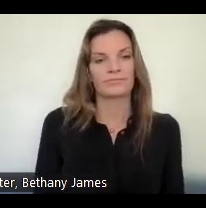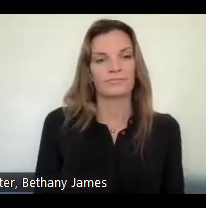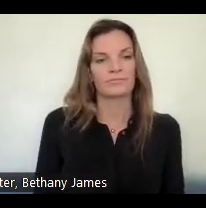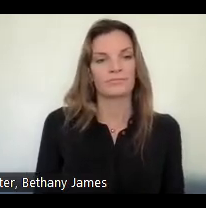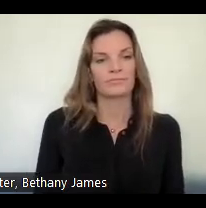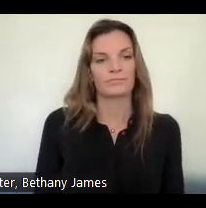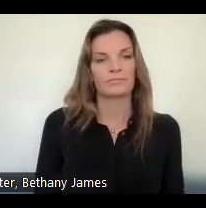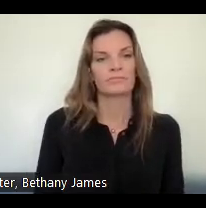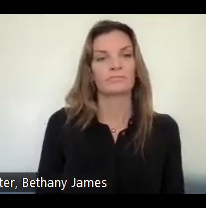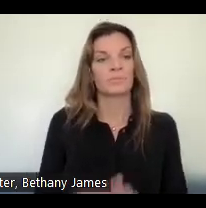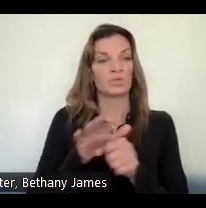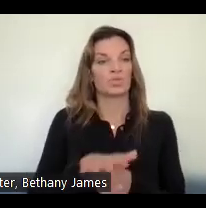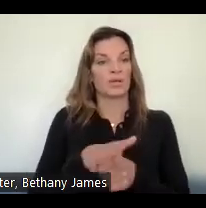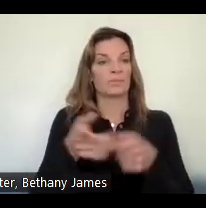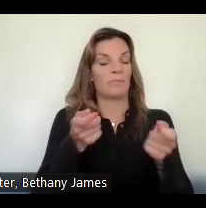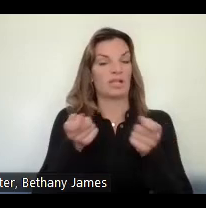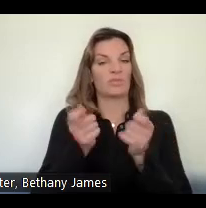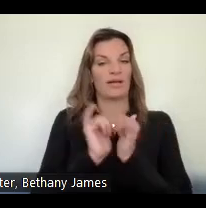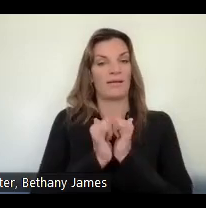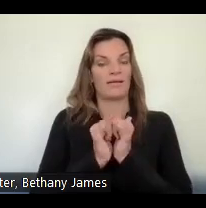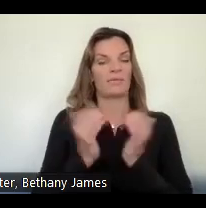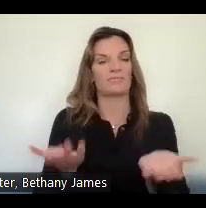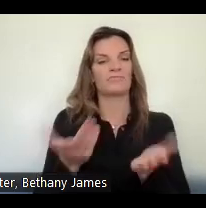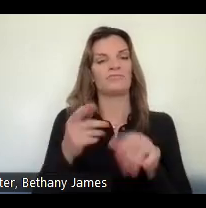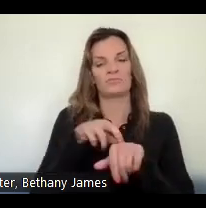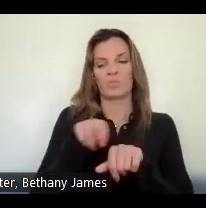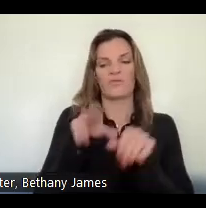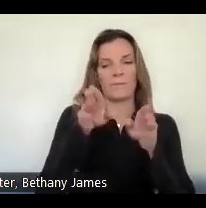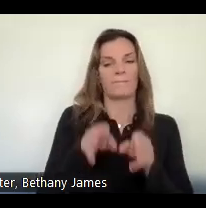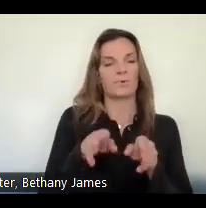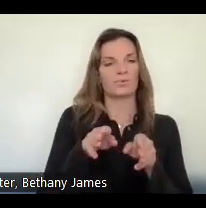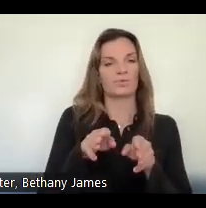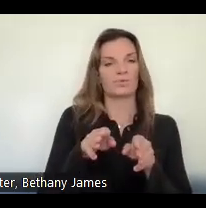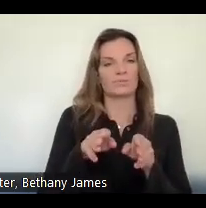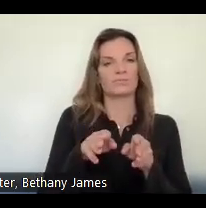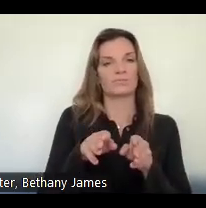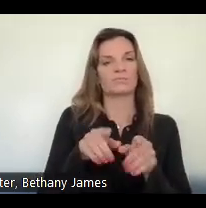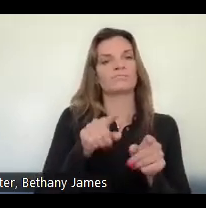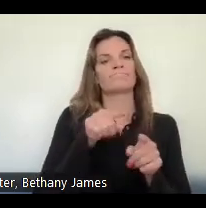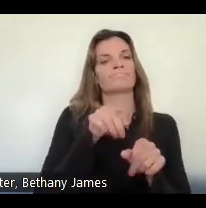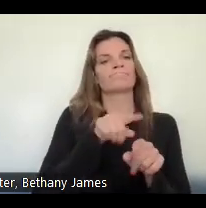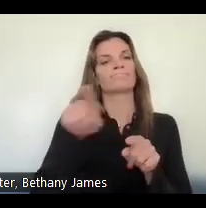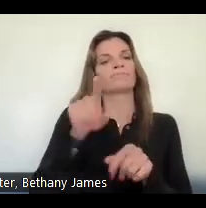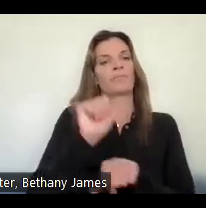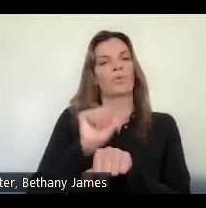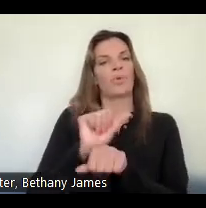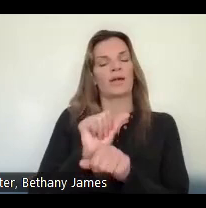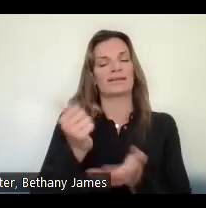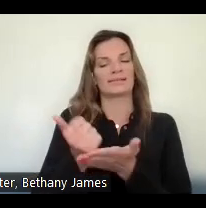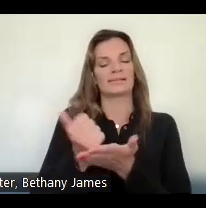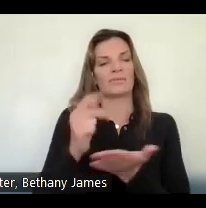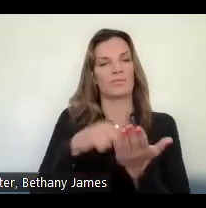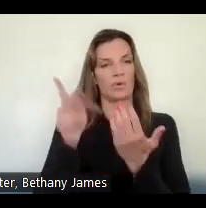So for stress management, some accommodations could be referring that employee to the employee assistance program. These are free and they offer